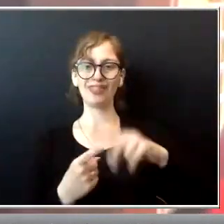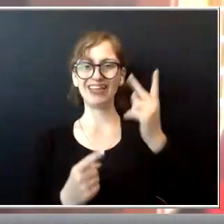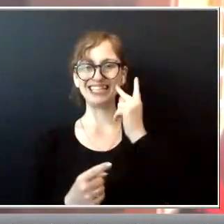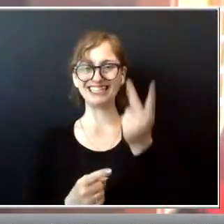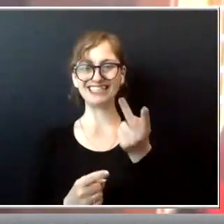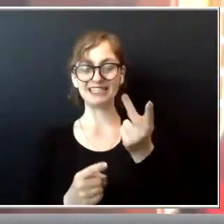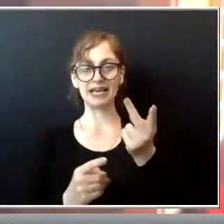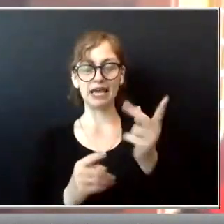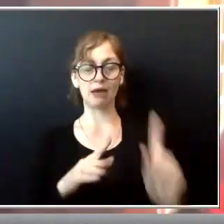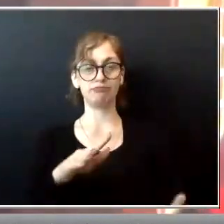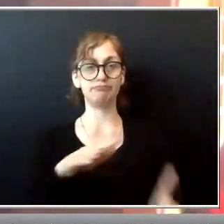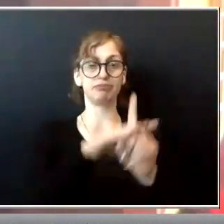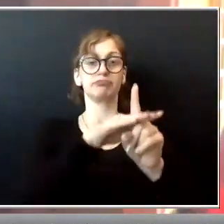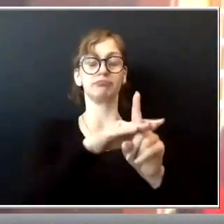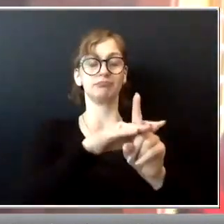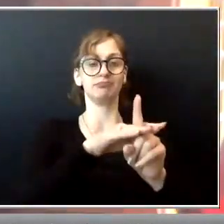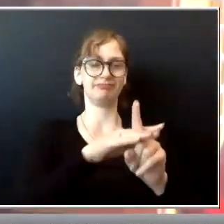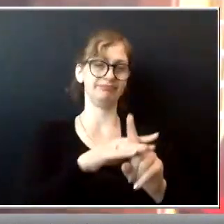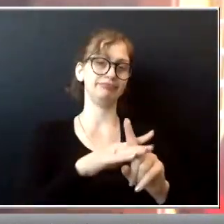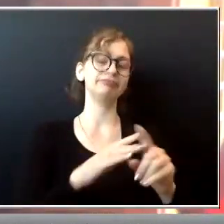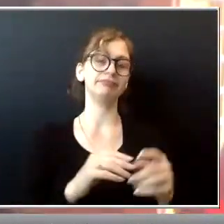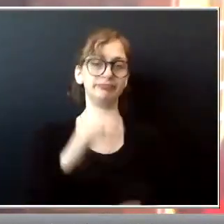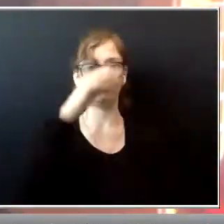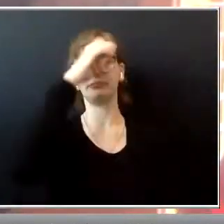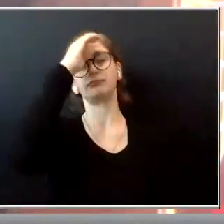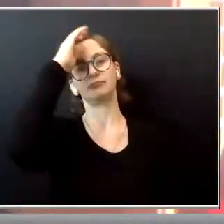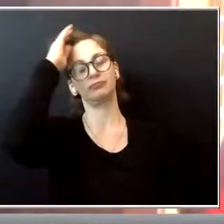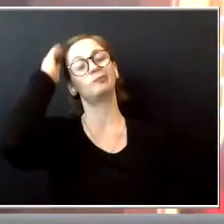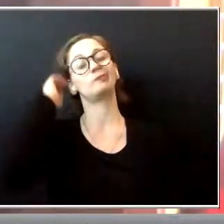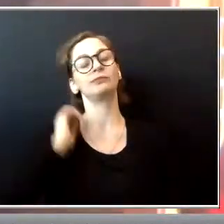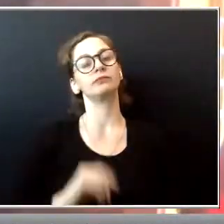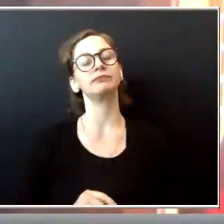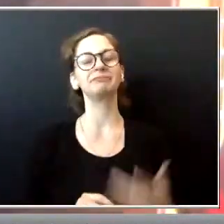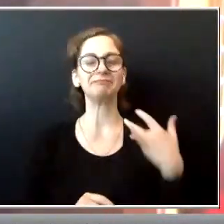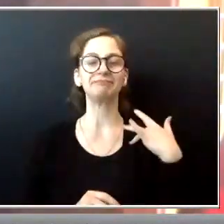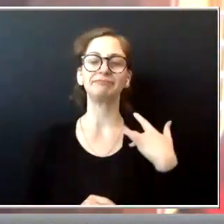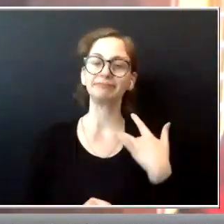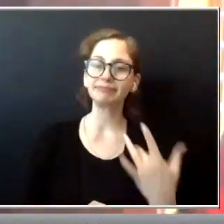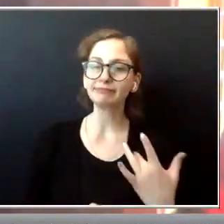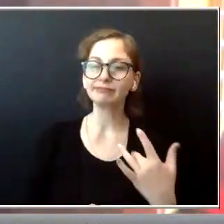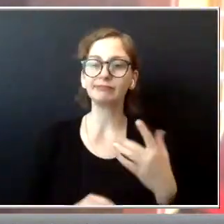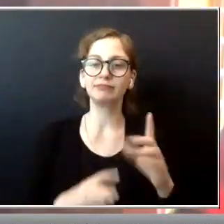of AFib. Generally, it's because